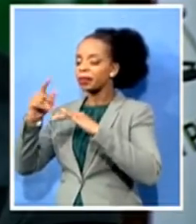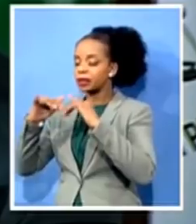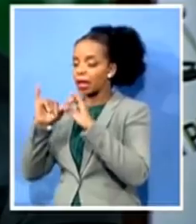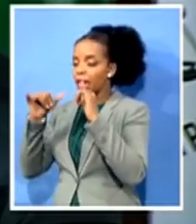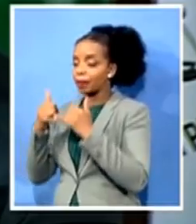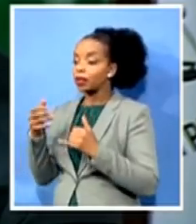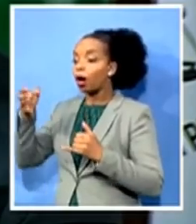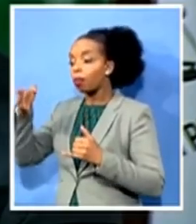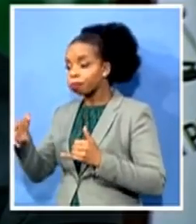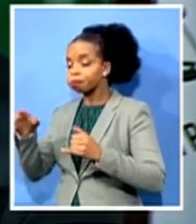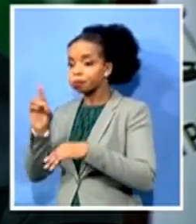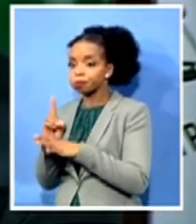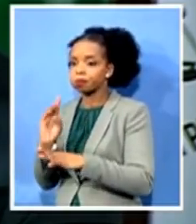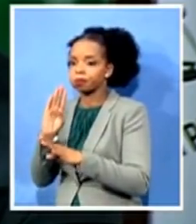bids.